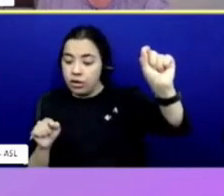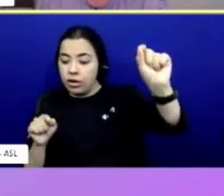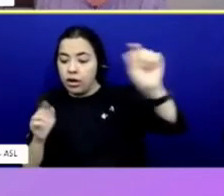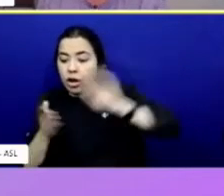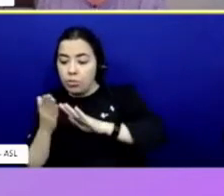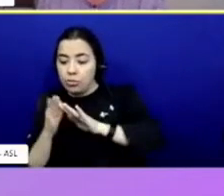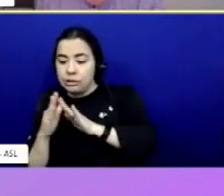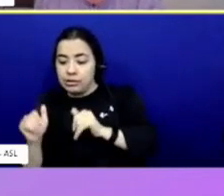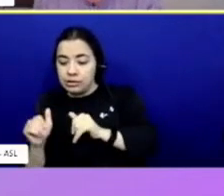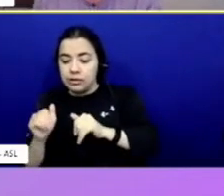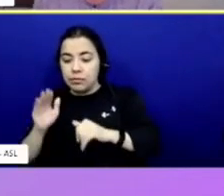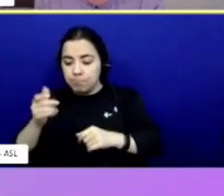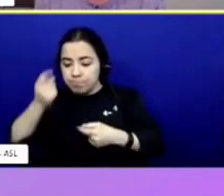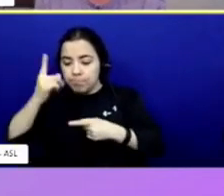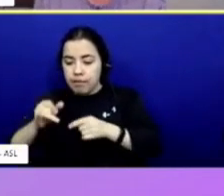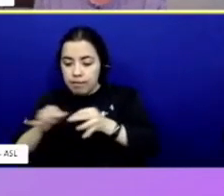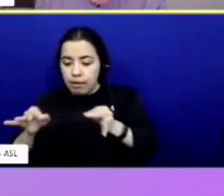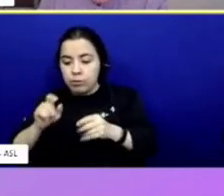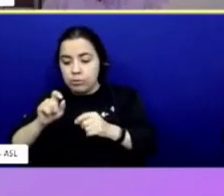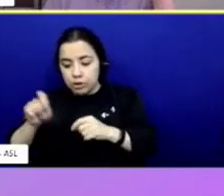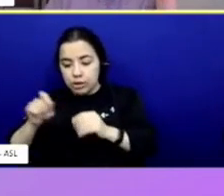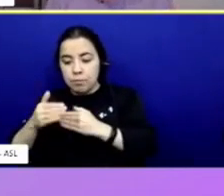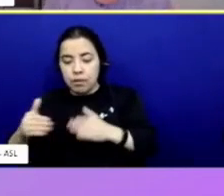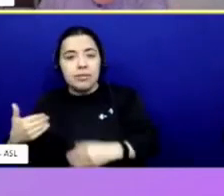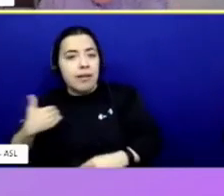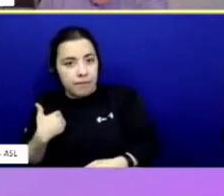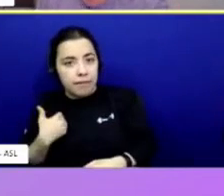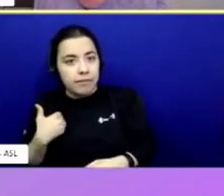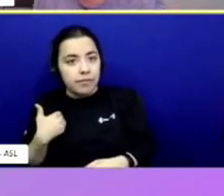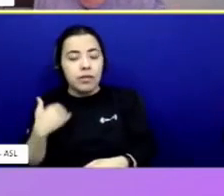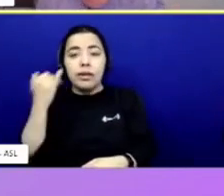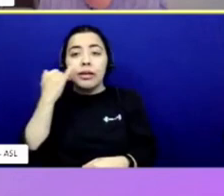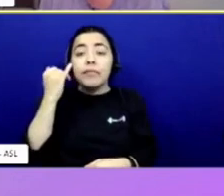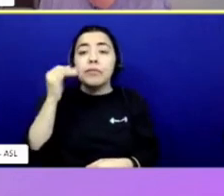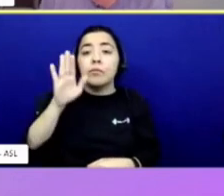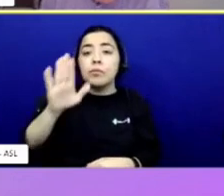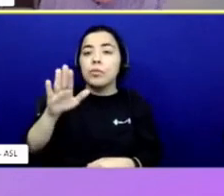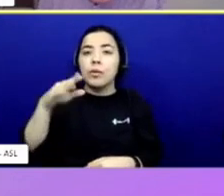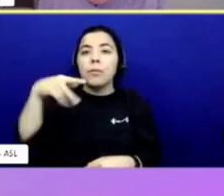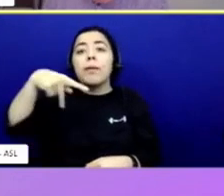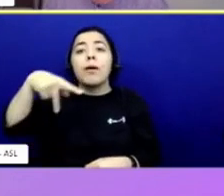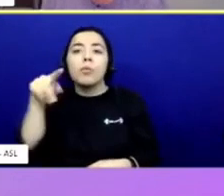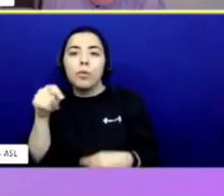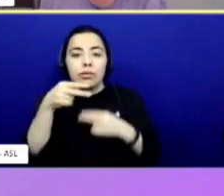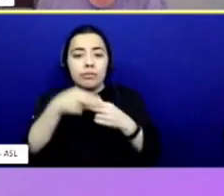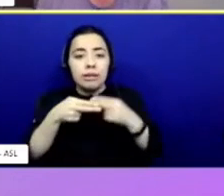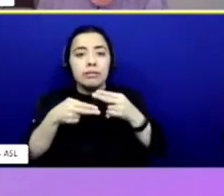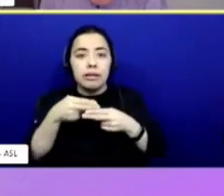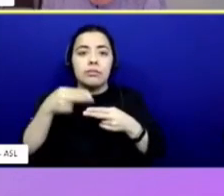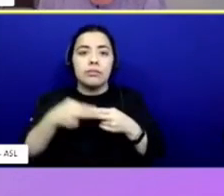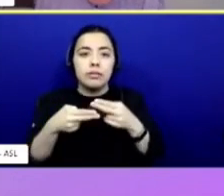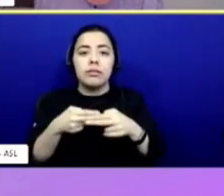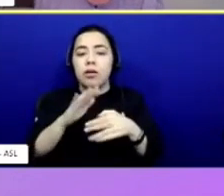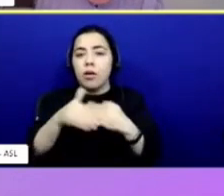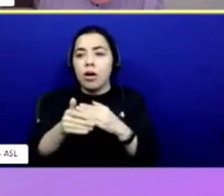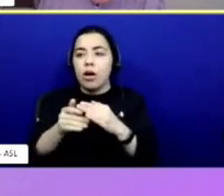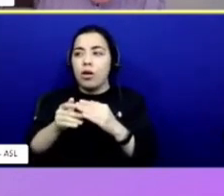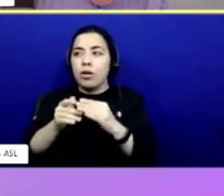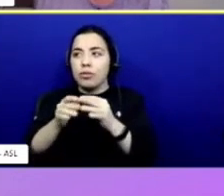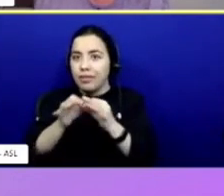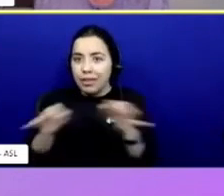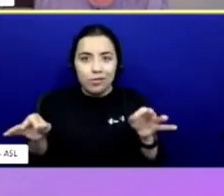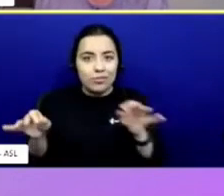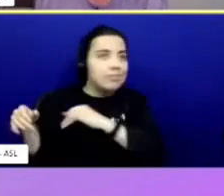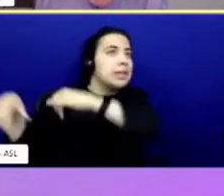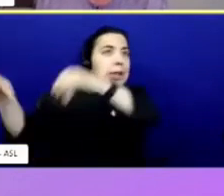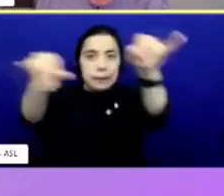dialogues, or, you know, in your PowerPoint settings dialogues, for instance. They're all the same thing. They're all the same language.